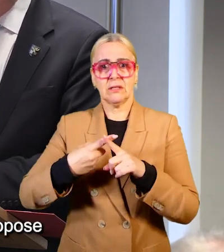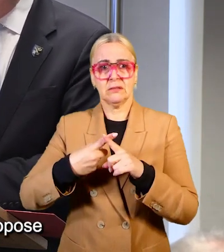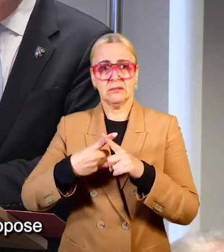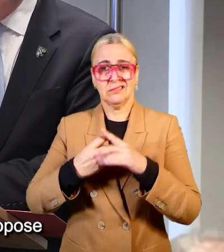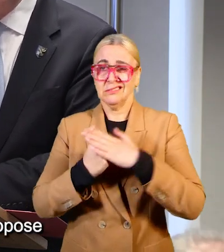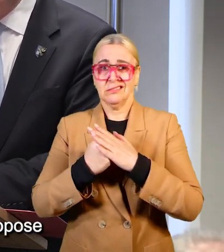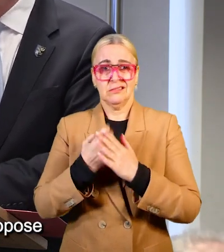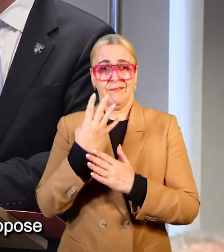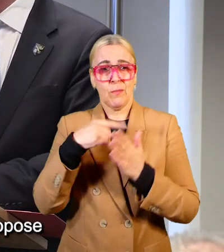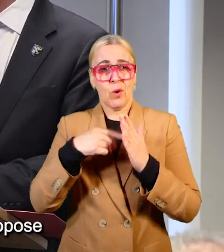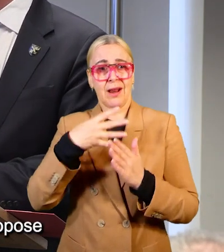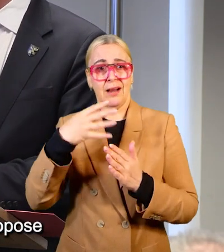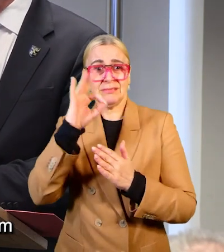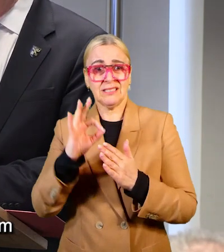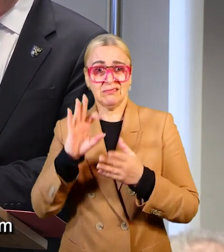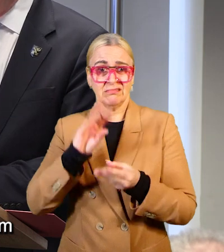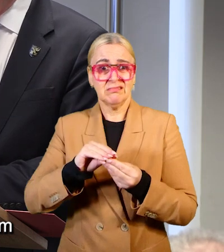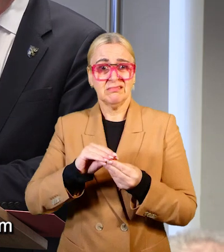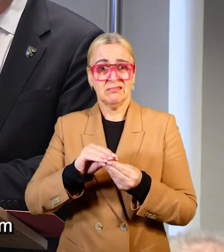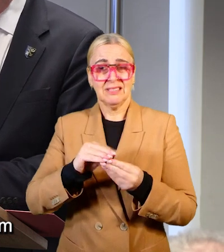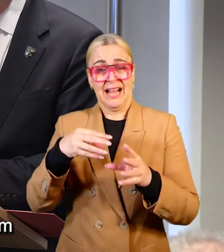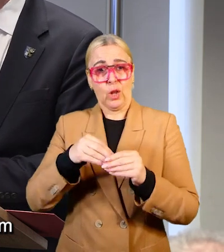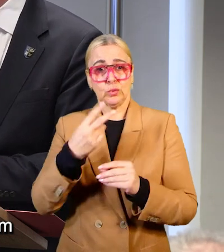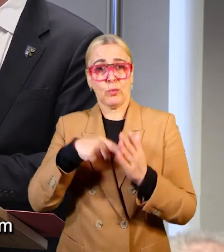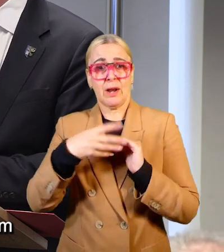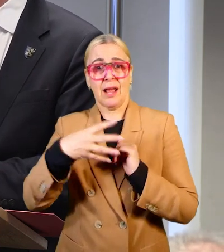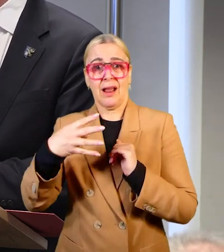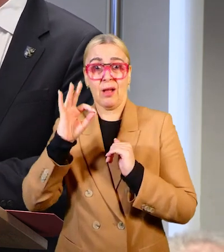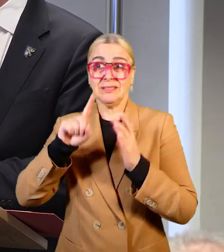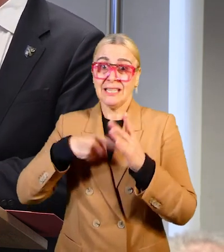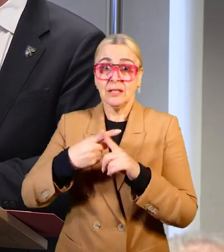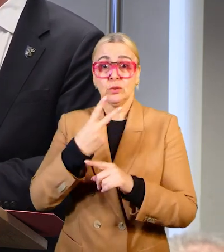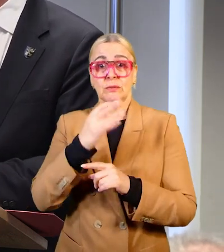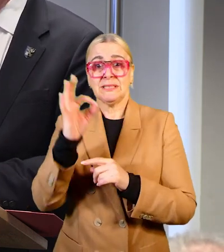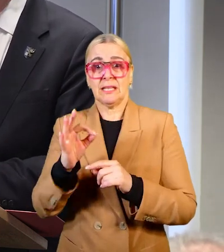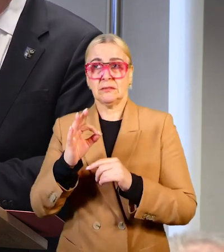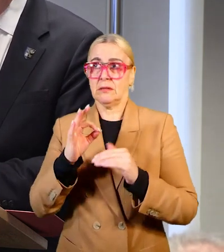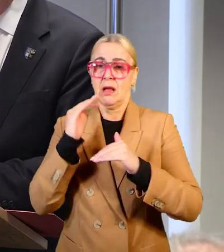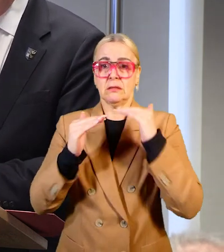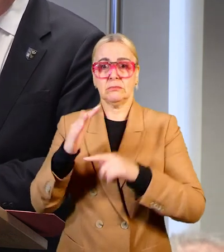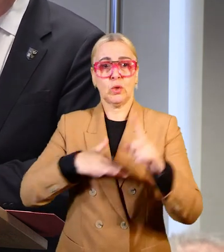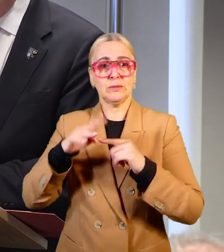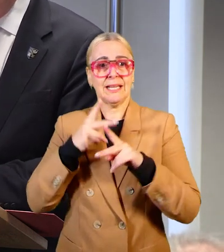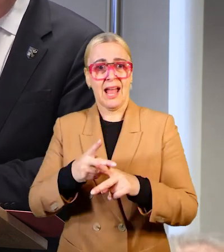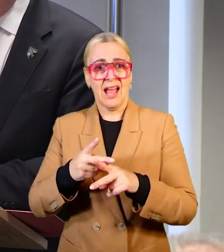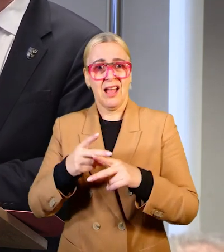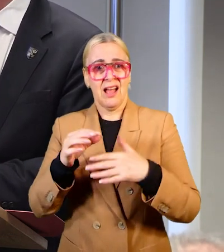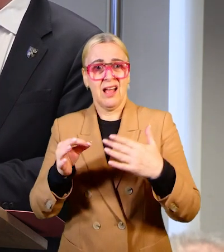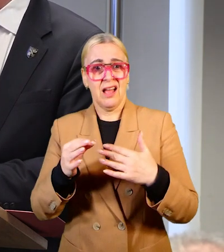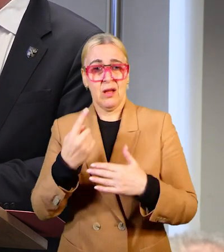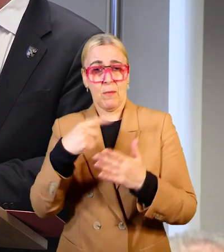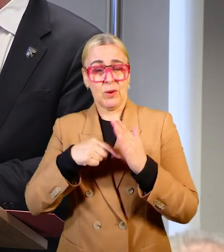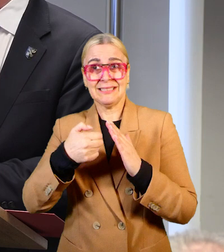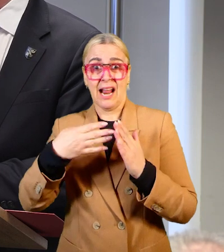Mr. Chairman, we are also having to propose we raise council tax by the maximum of 4.99% in total. That